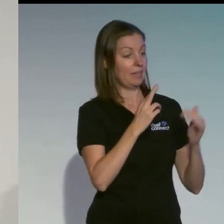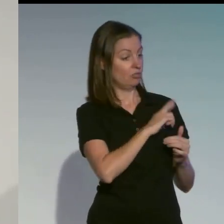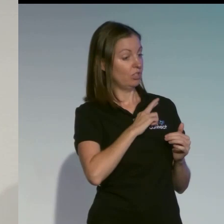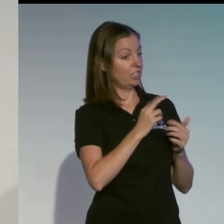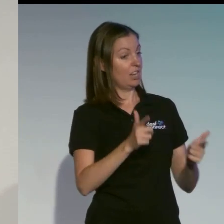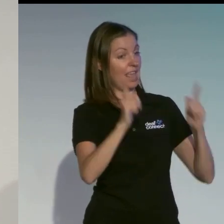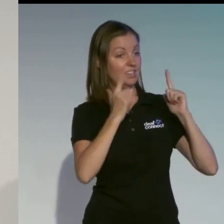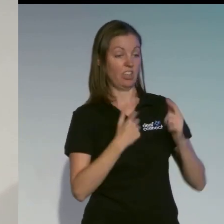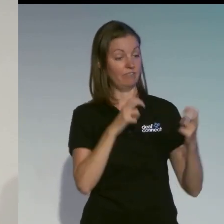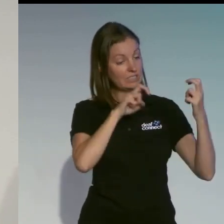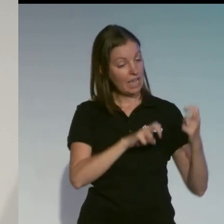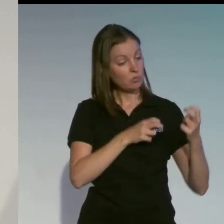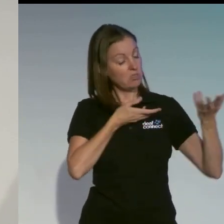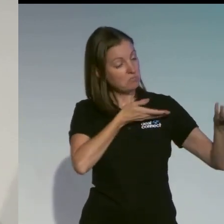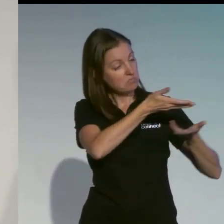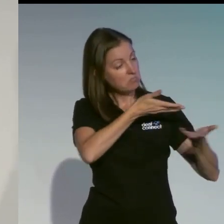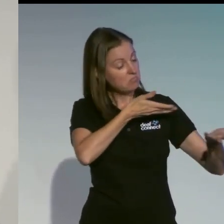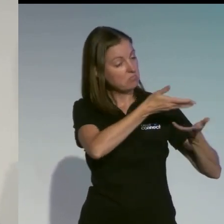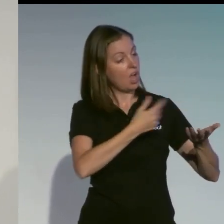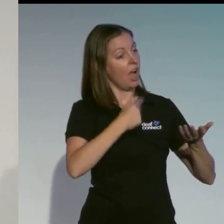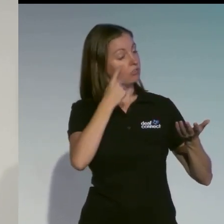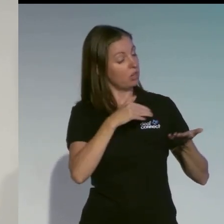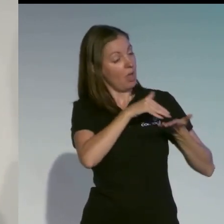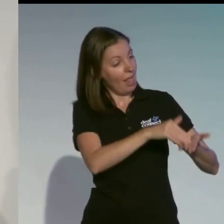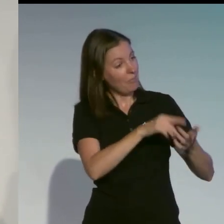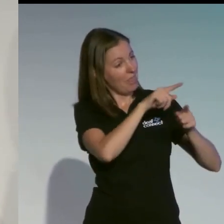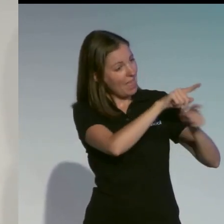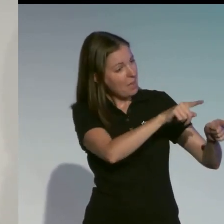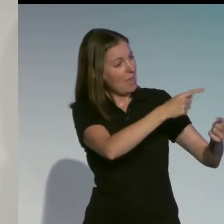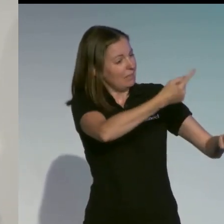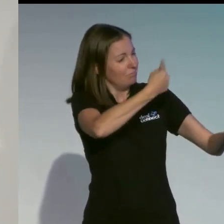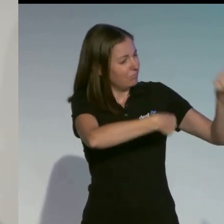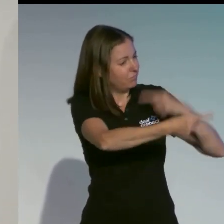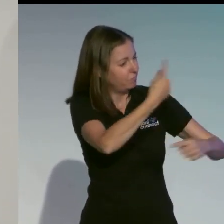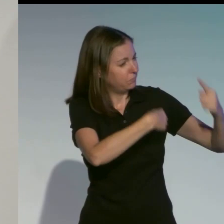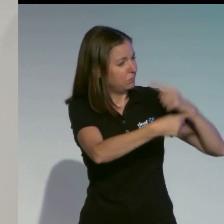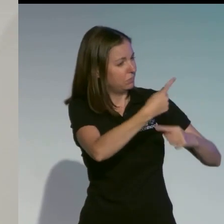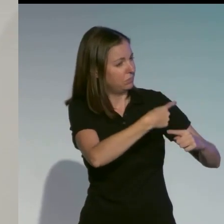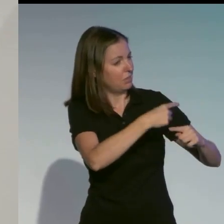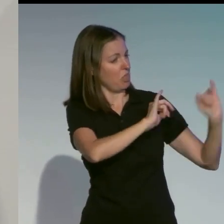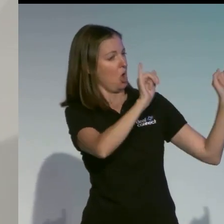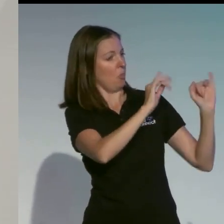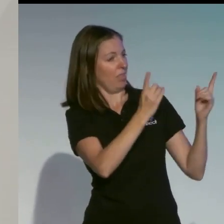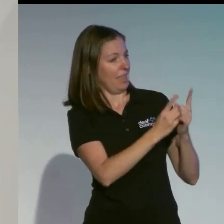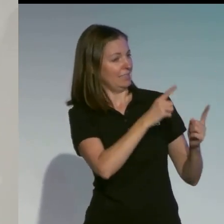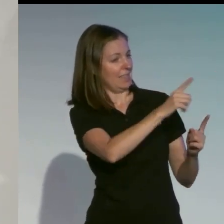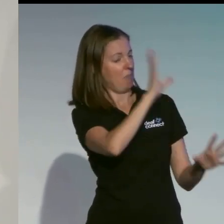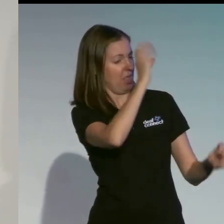with where I've actually tried to help them articulate the horrific things they think about